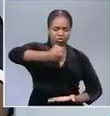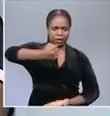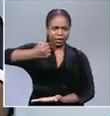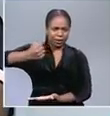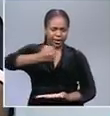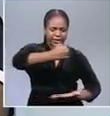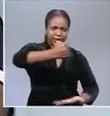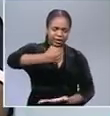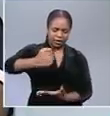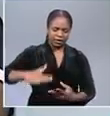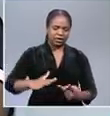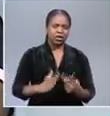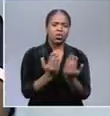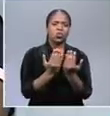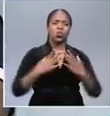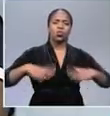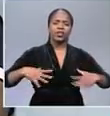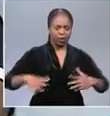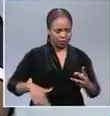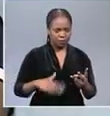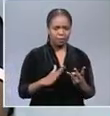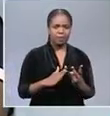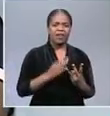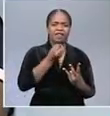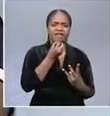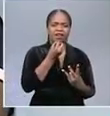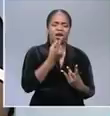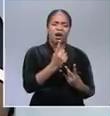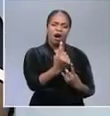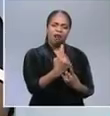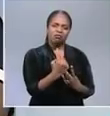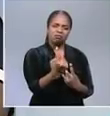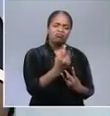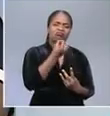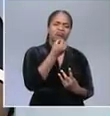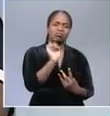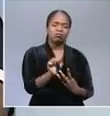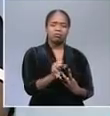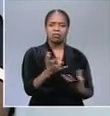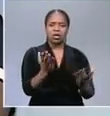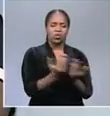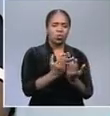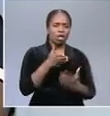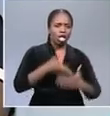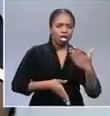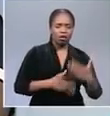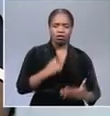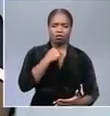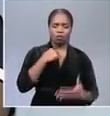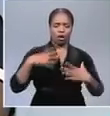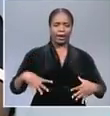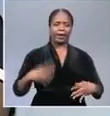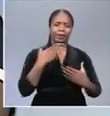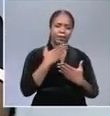schemes, school uniforms that will allow the children that have been affected to go to school together with the